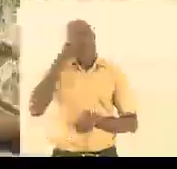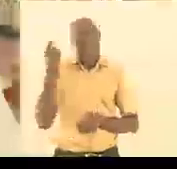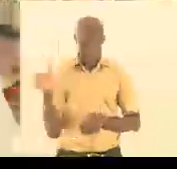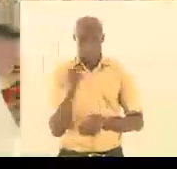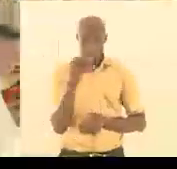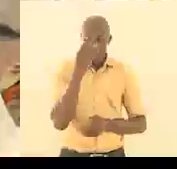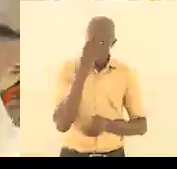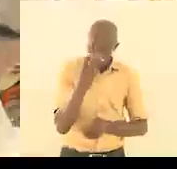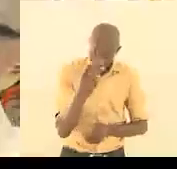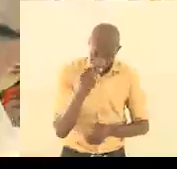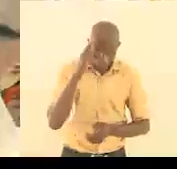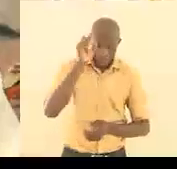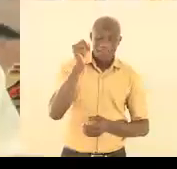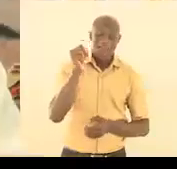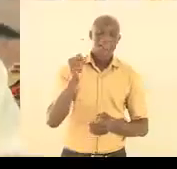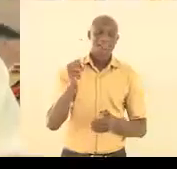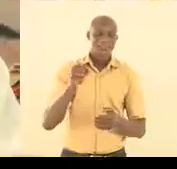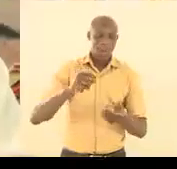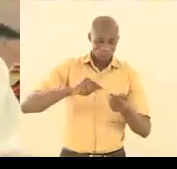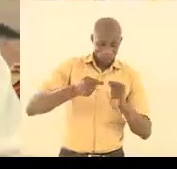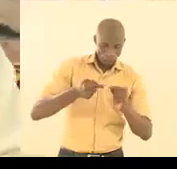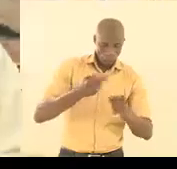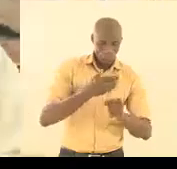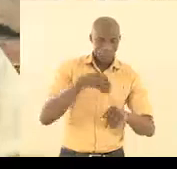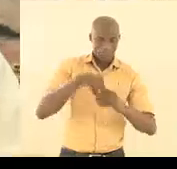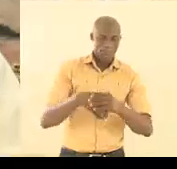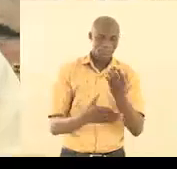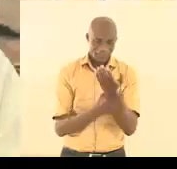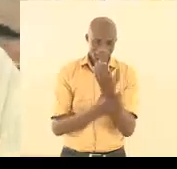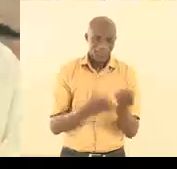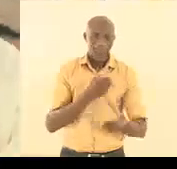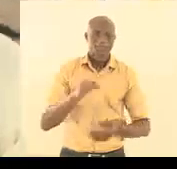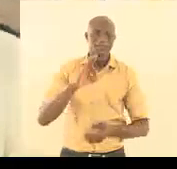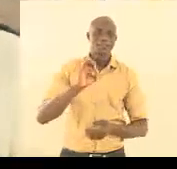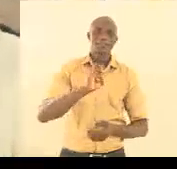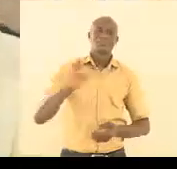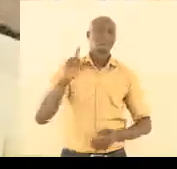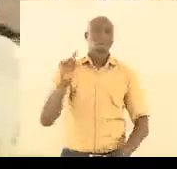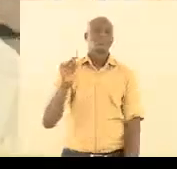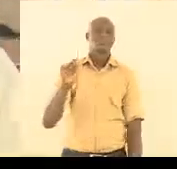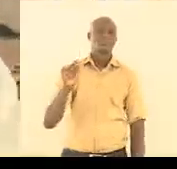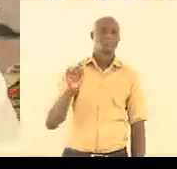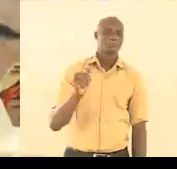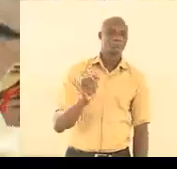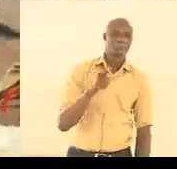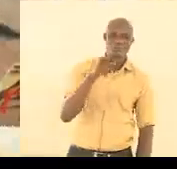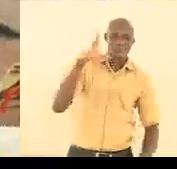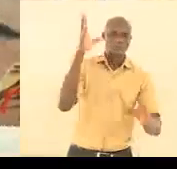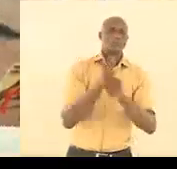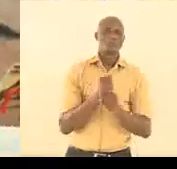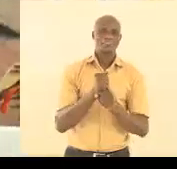Because they saw his wounds, the wounds in his hands and in his side. Yes.